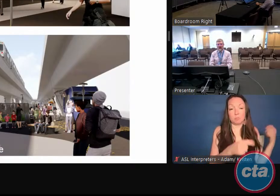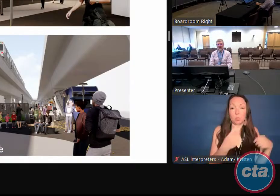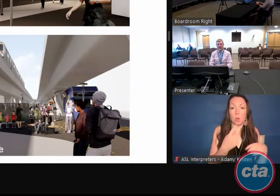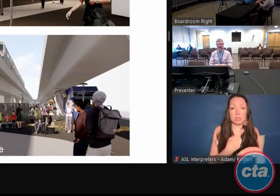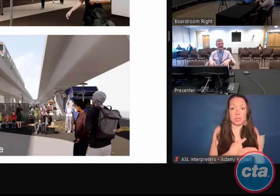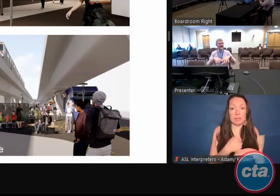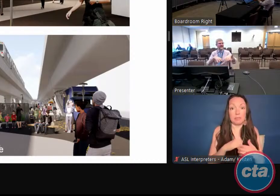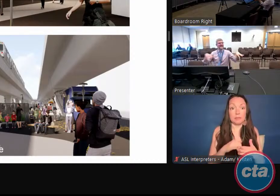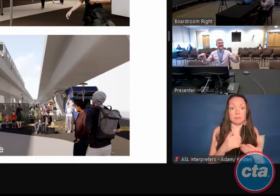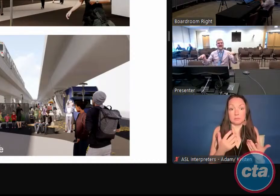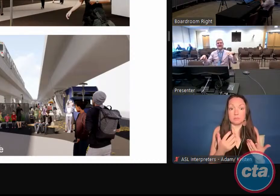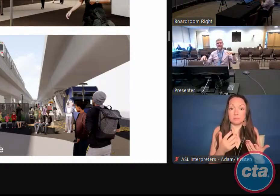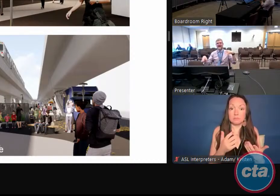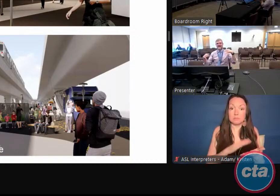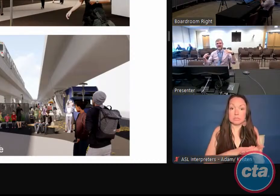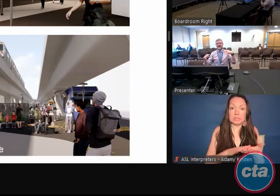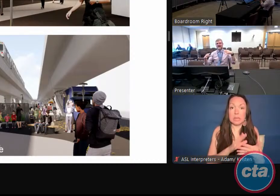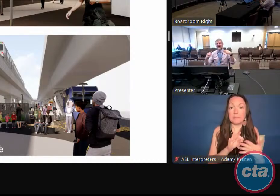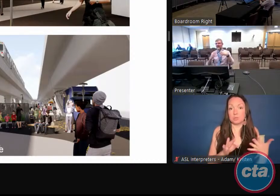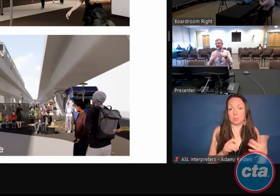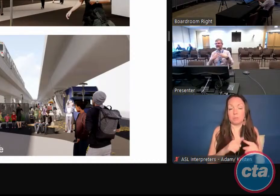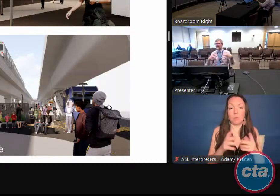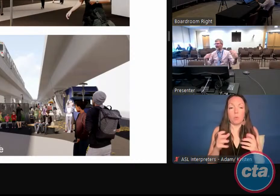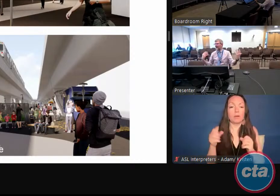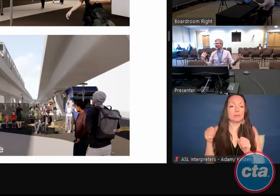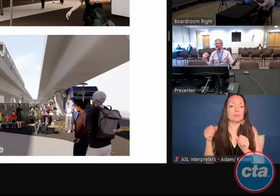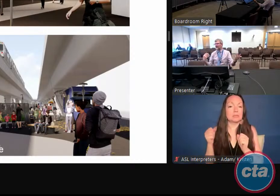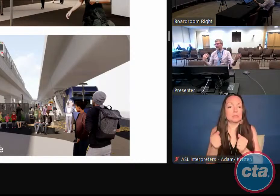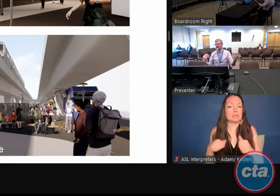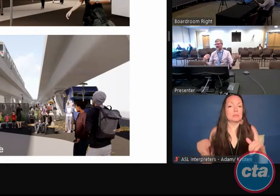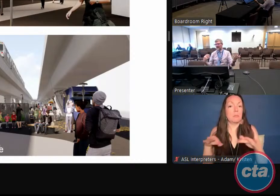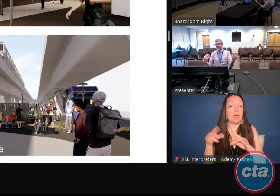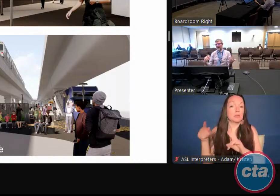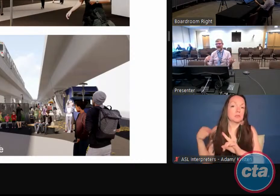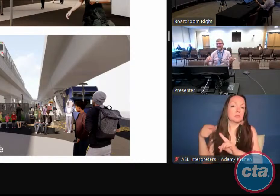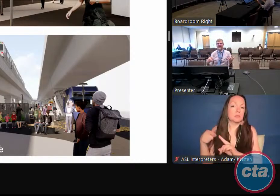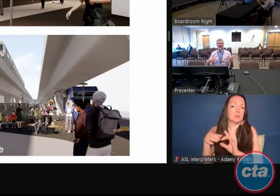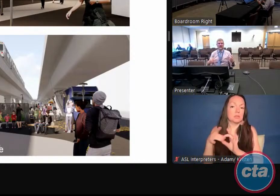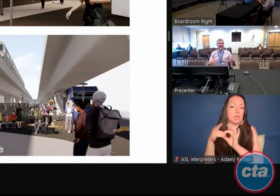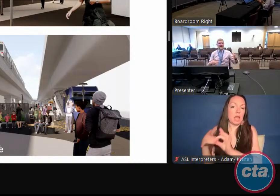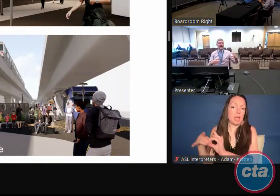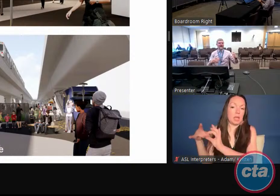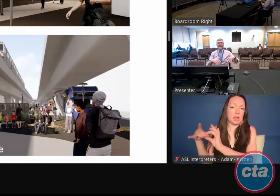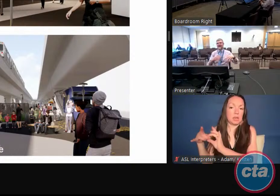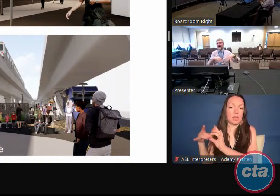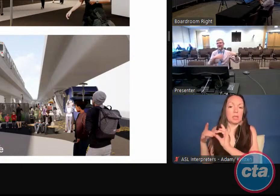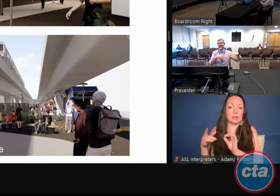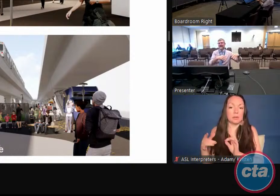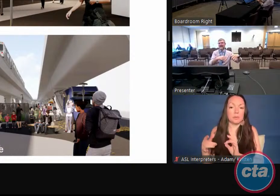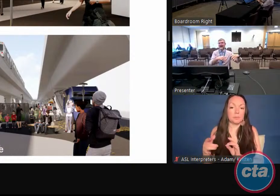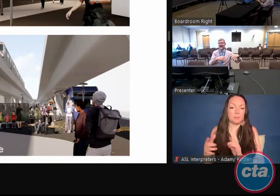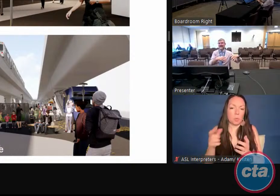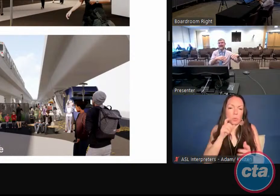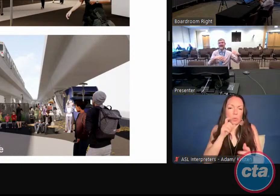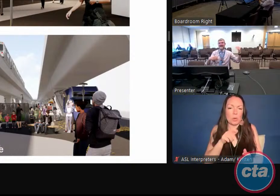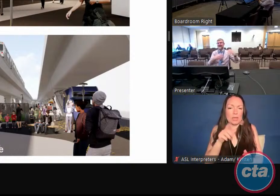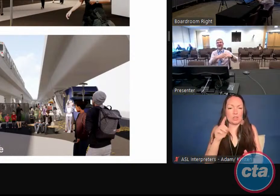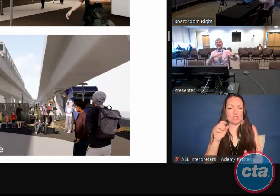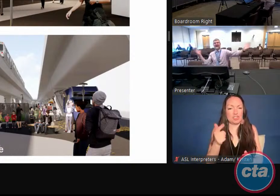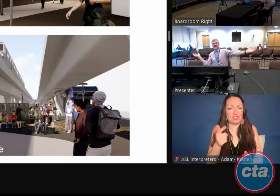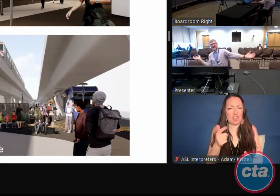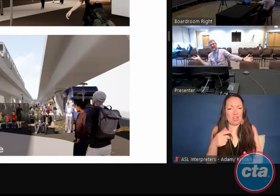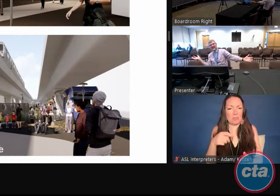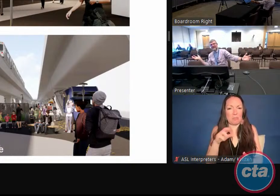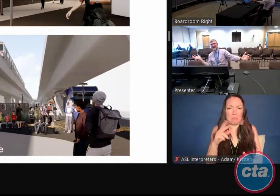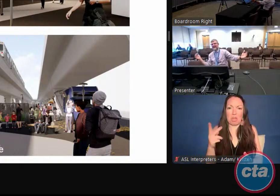But we also want destination spaces, right? Because now we've got this tie-in feature, this continuous path. we don't need a dog park every block. As long as there's a dog